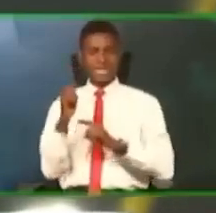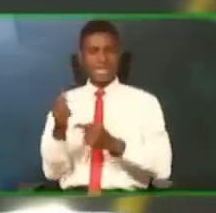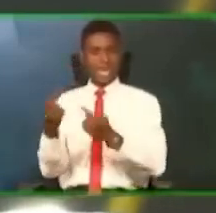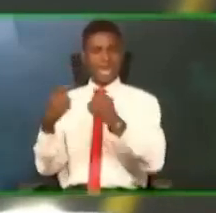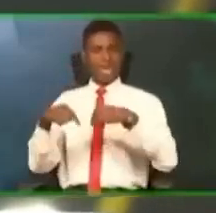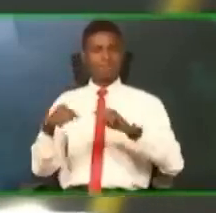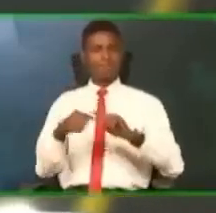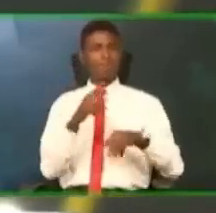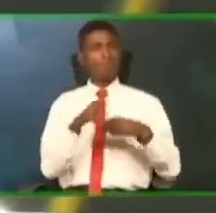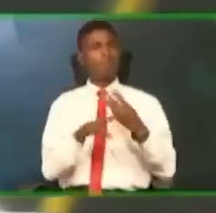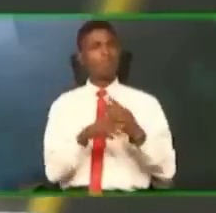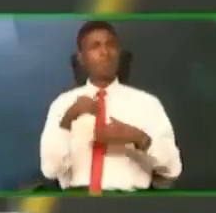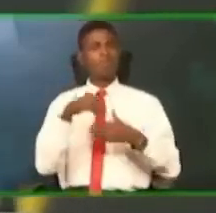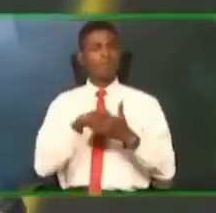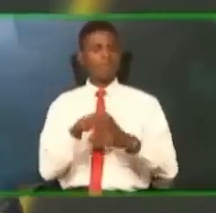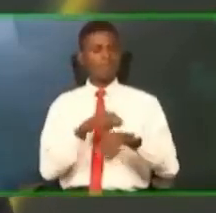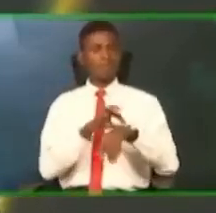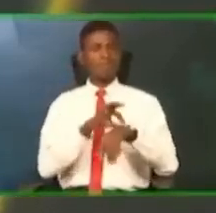very